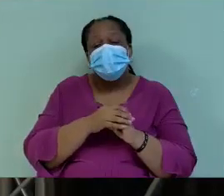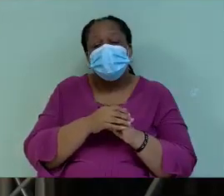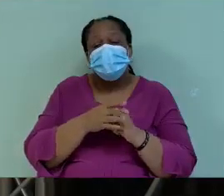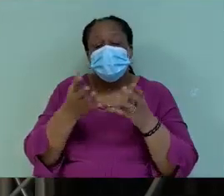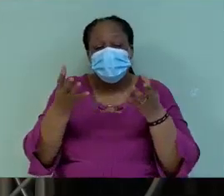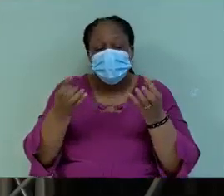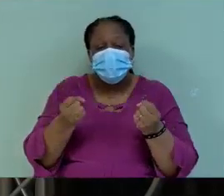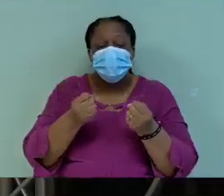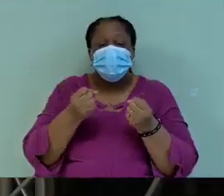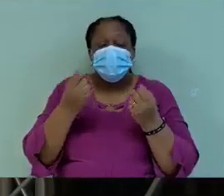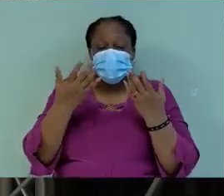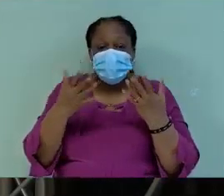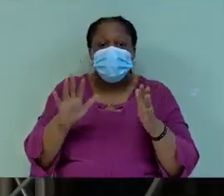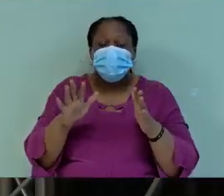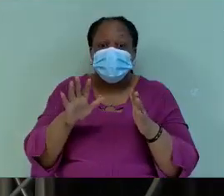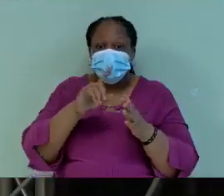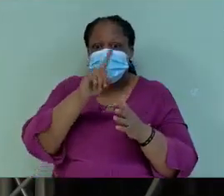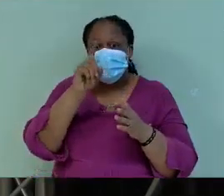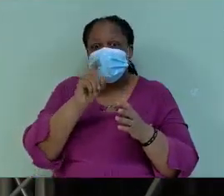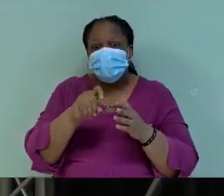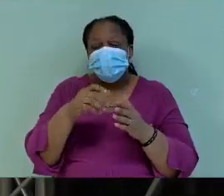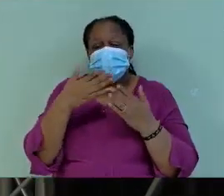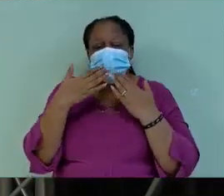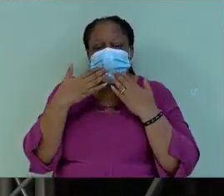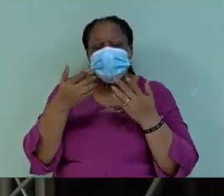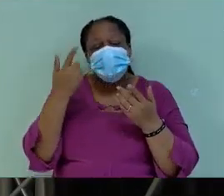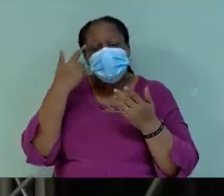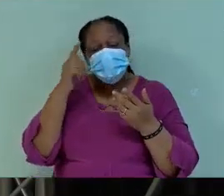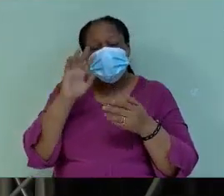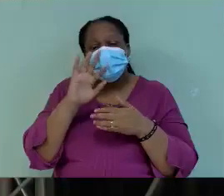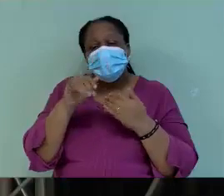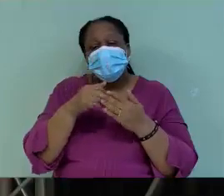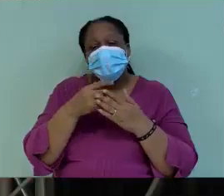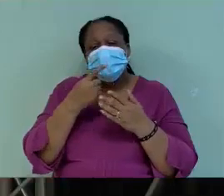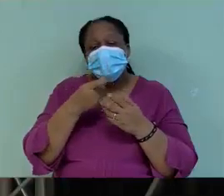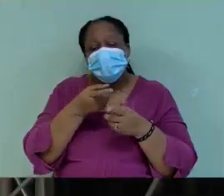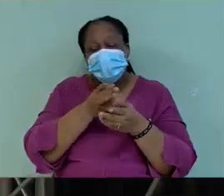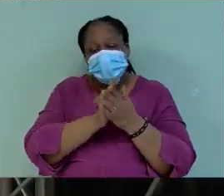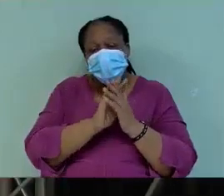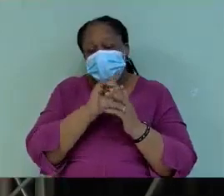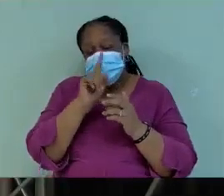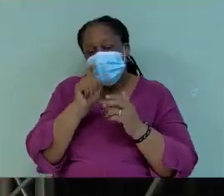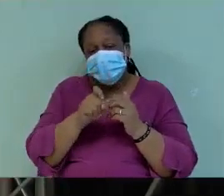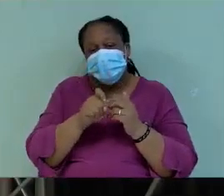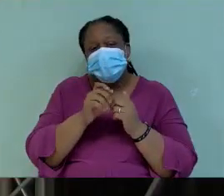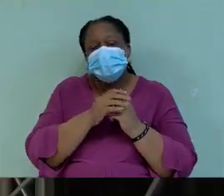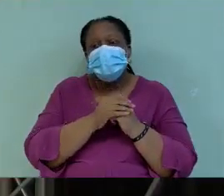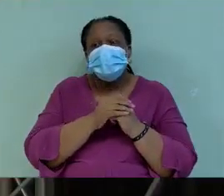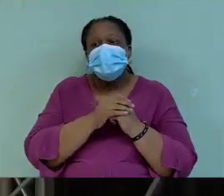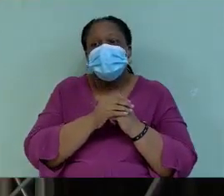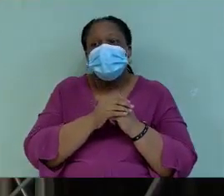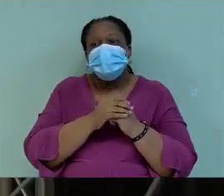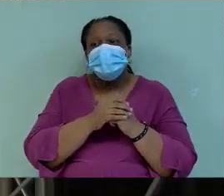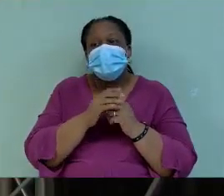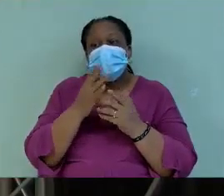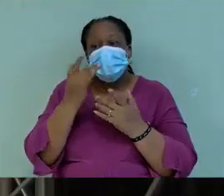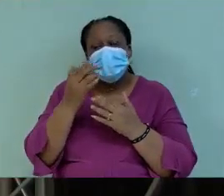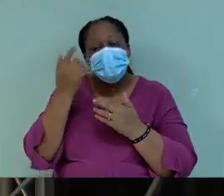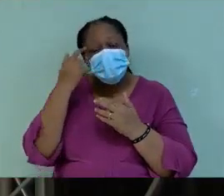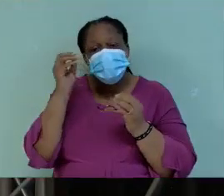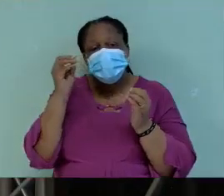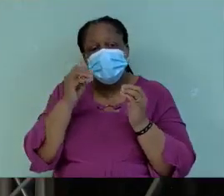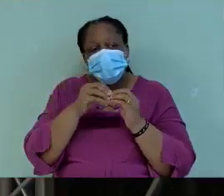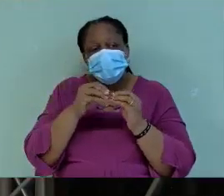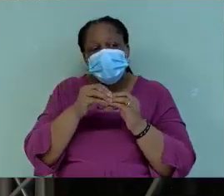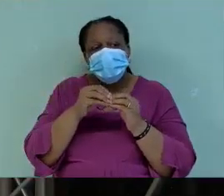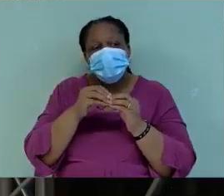of you for the questions that you posed for today's daily briefing. Thank you so much. We look forward to